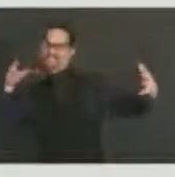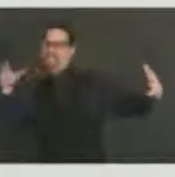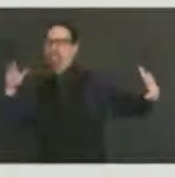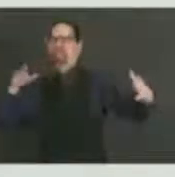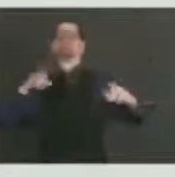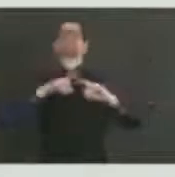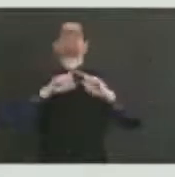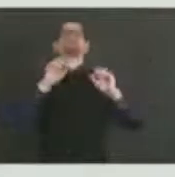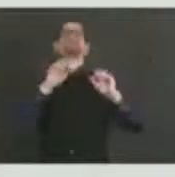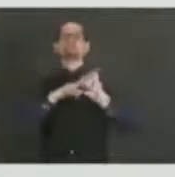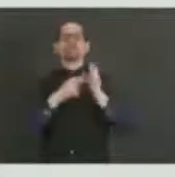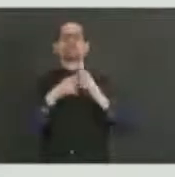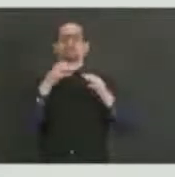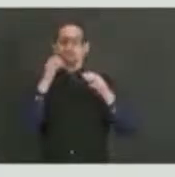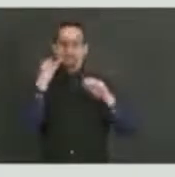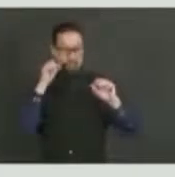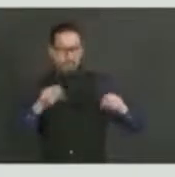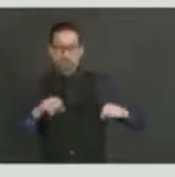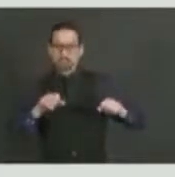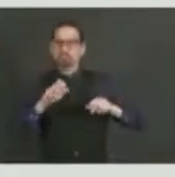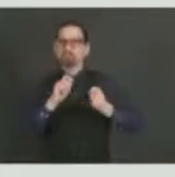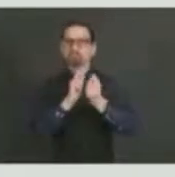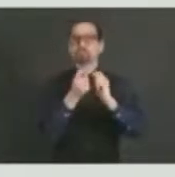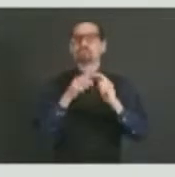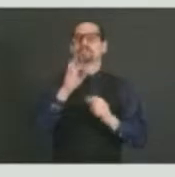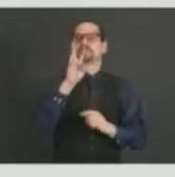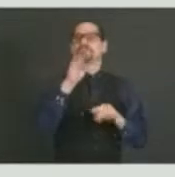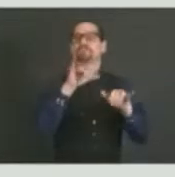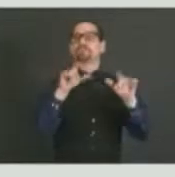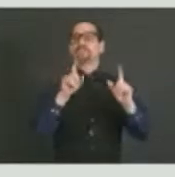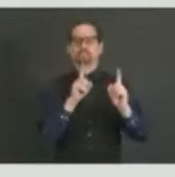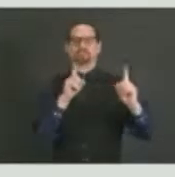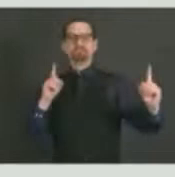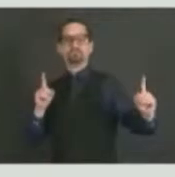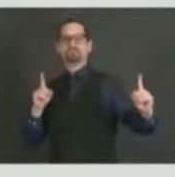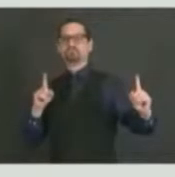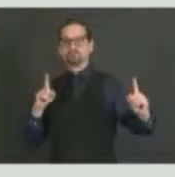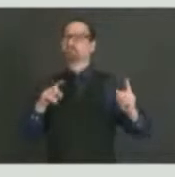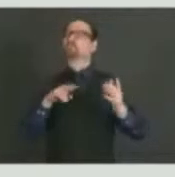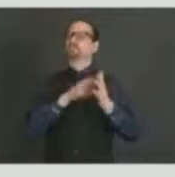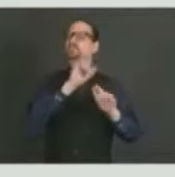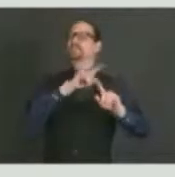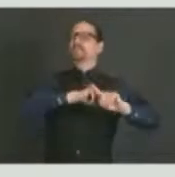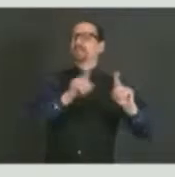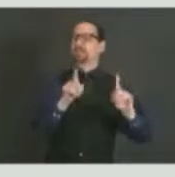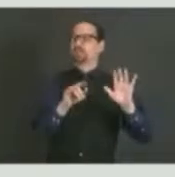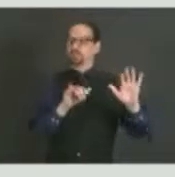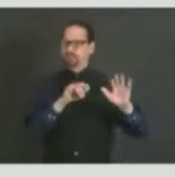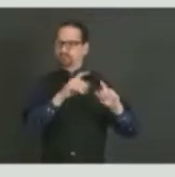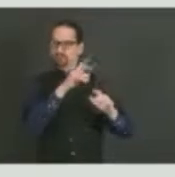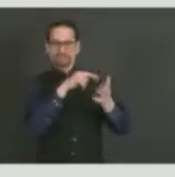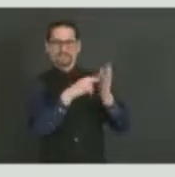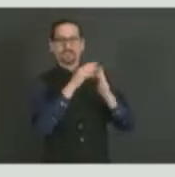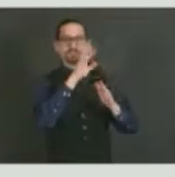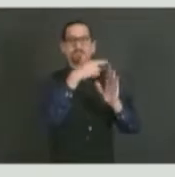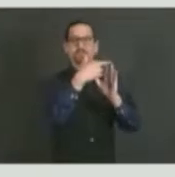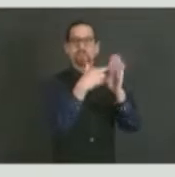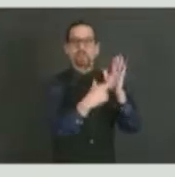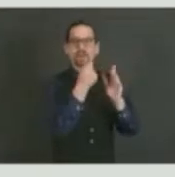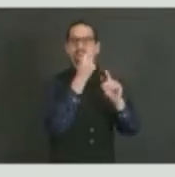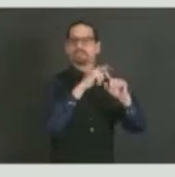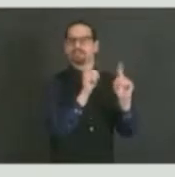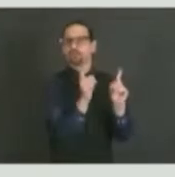capacity, for such houses of worship, there is an exceptions process to go larger than the 125 through the Department of